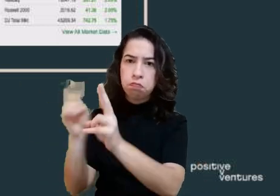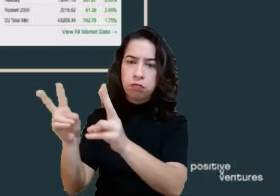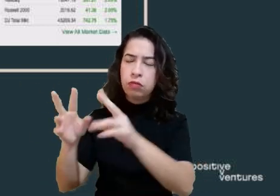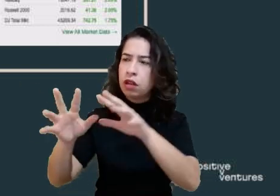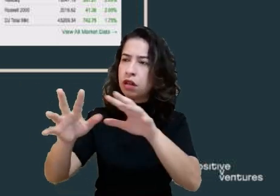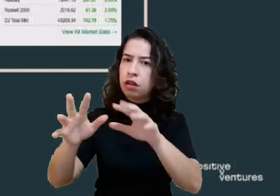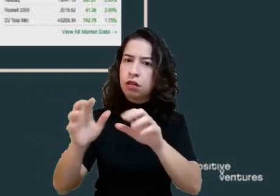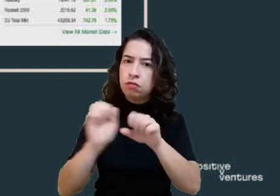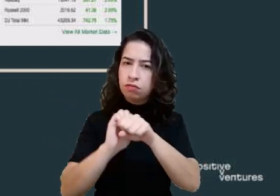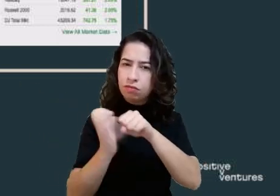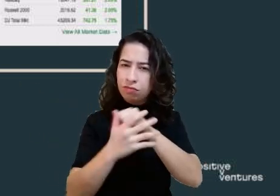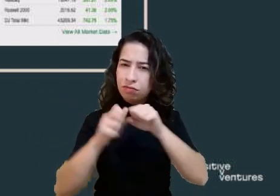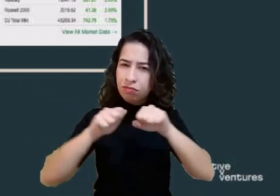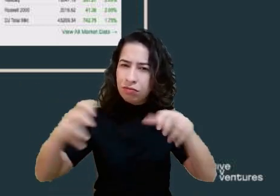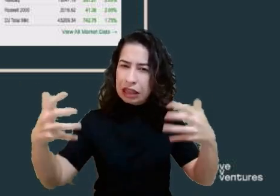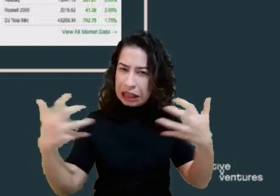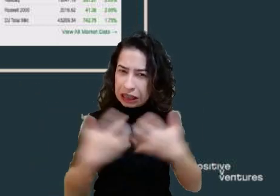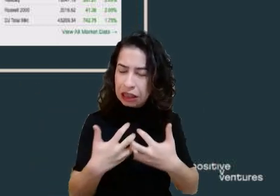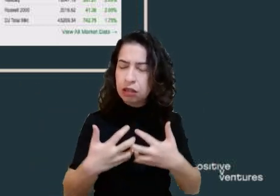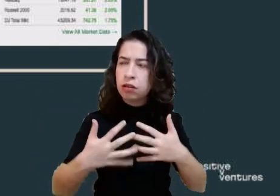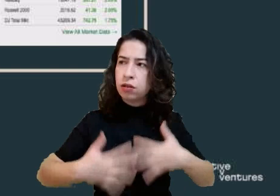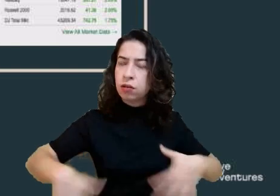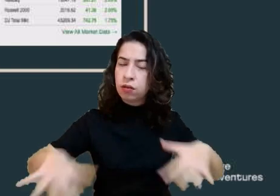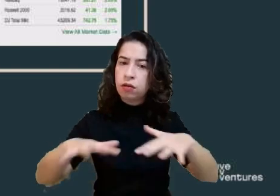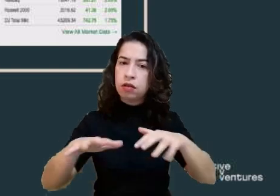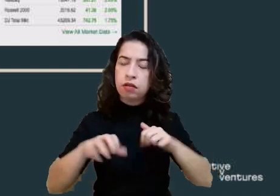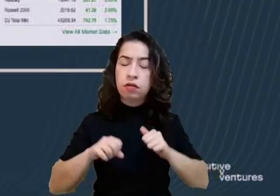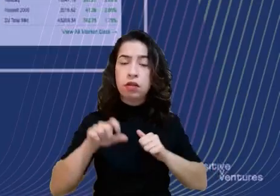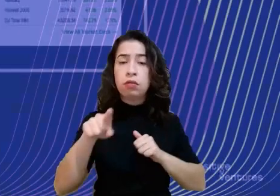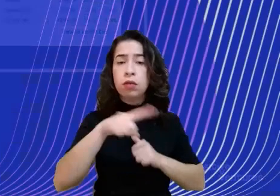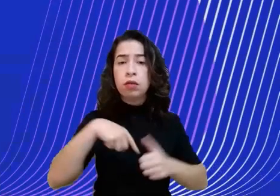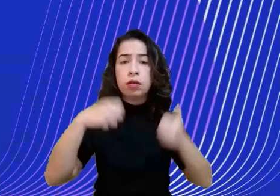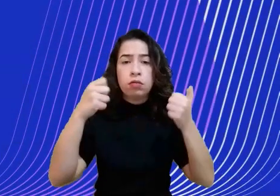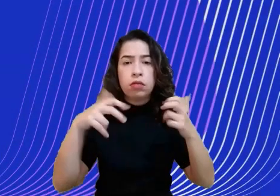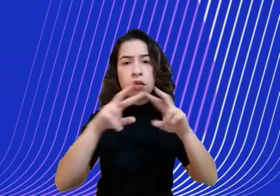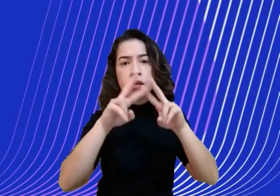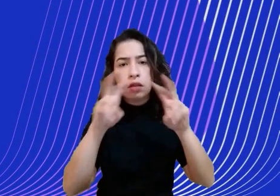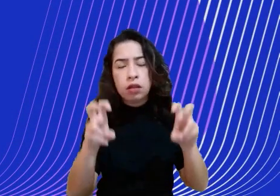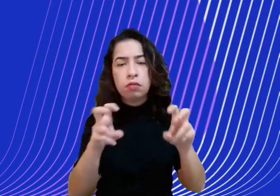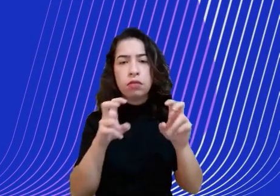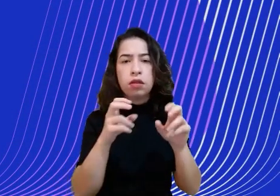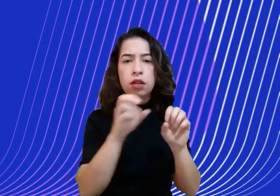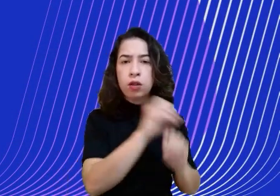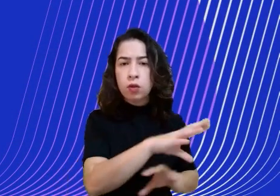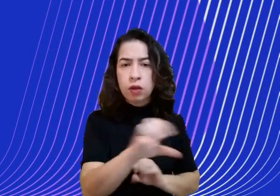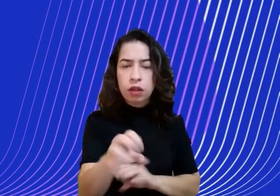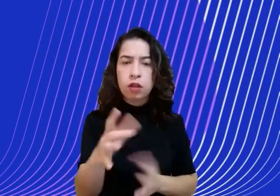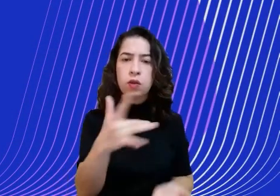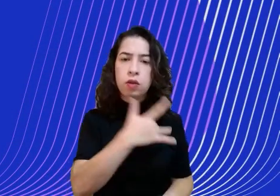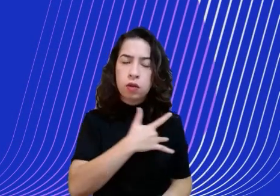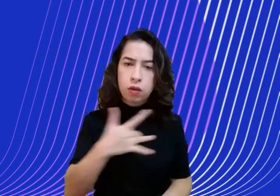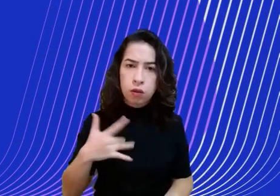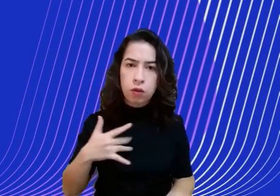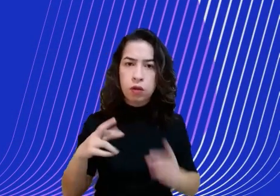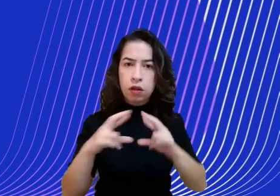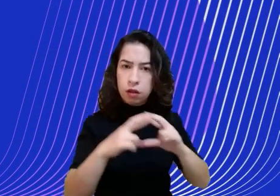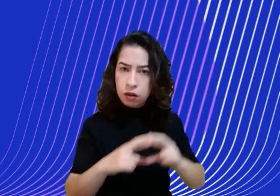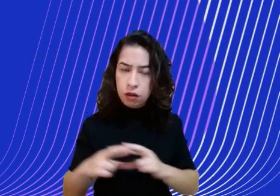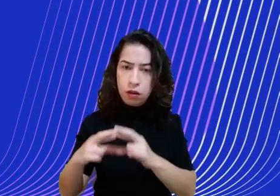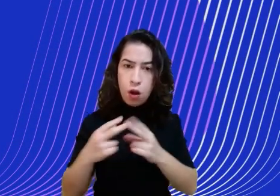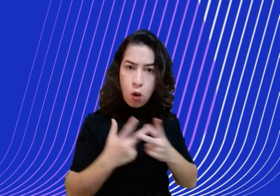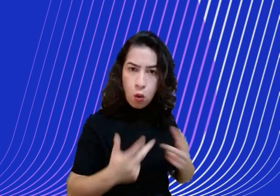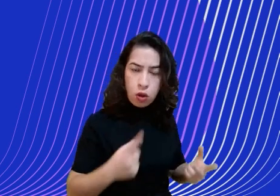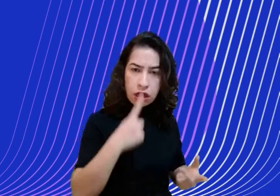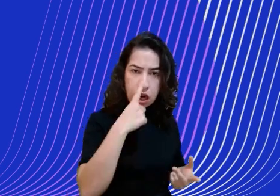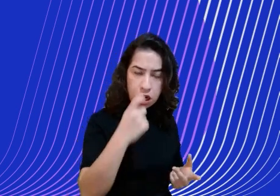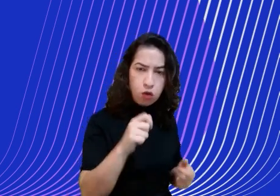markets, but when we're talking about solutions as education, health, as recycling, what we are going to do with the trash, what